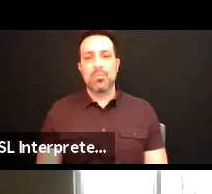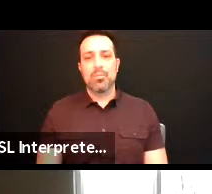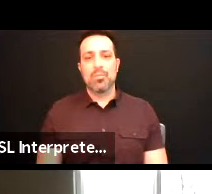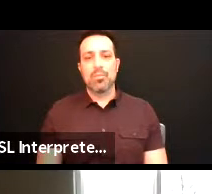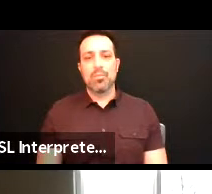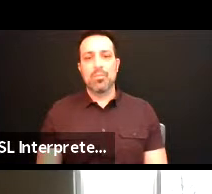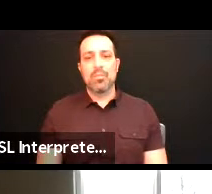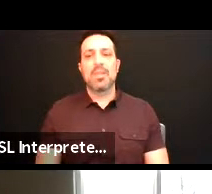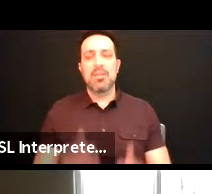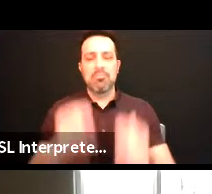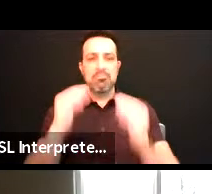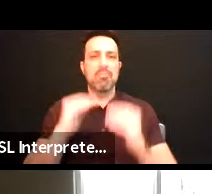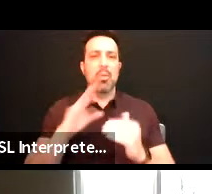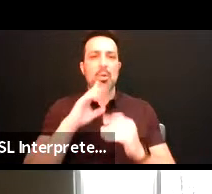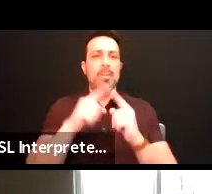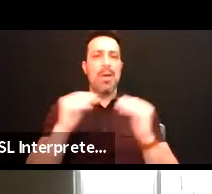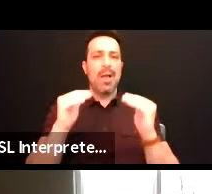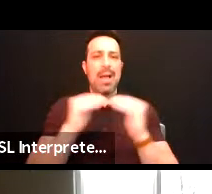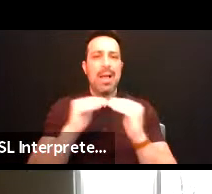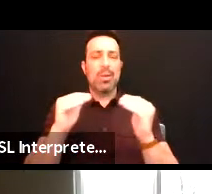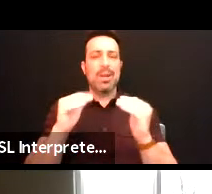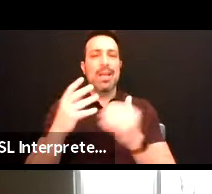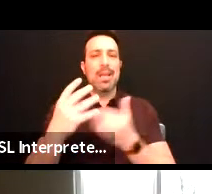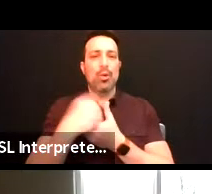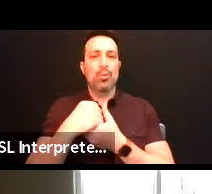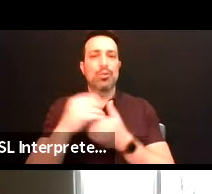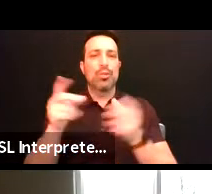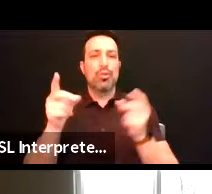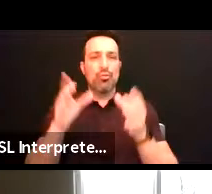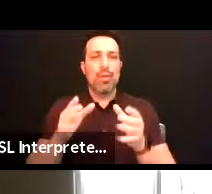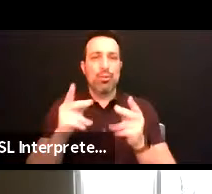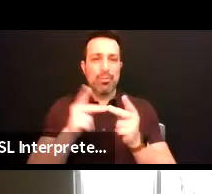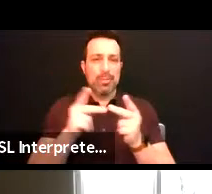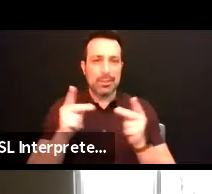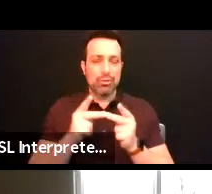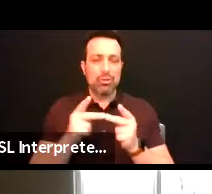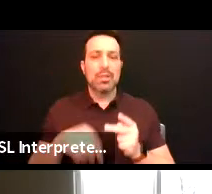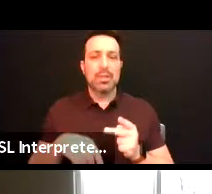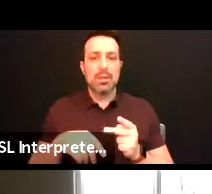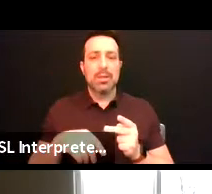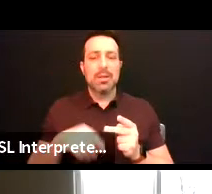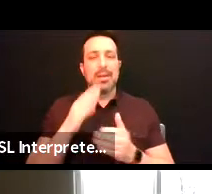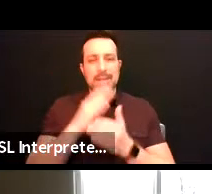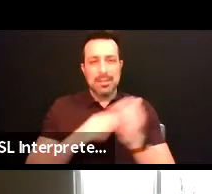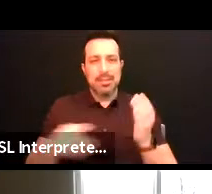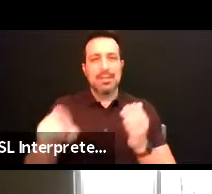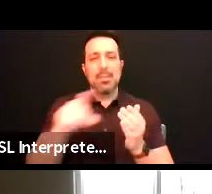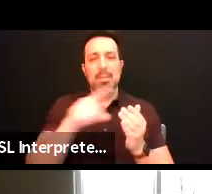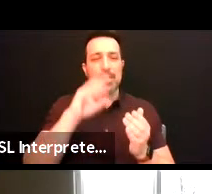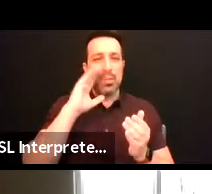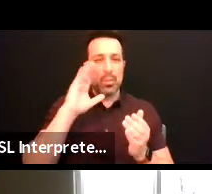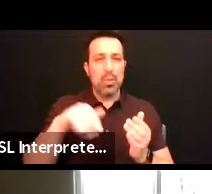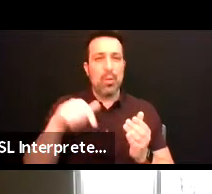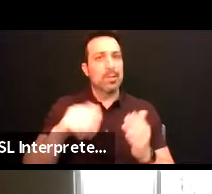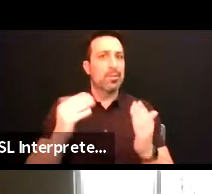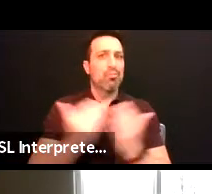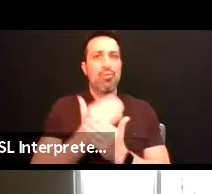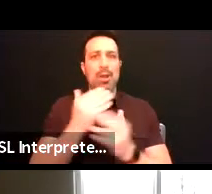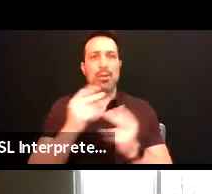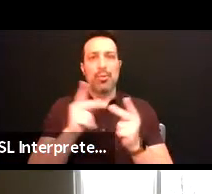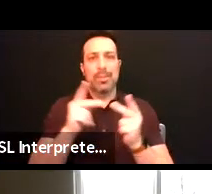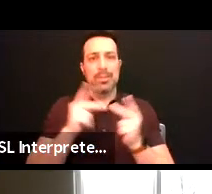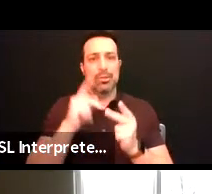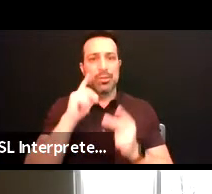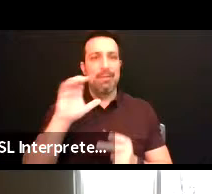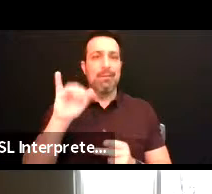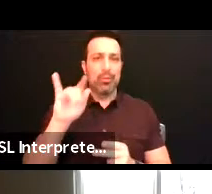to talk about the Equity and Inclusion Director position. As as some of you know, this is a brand new position for the